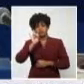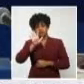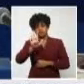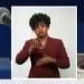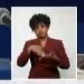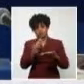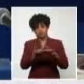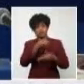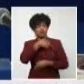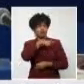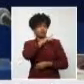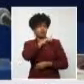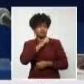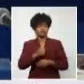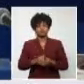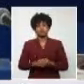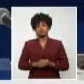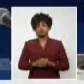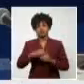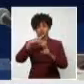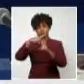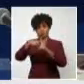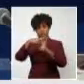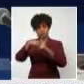1,975 samples were studied yesterday.